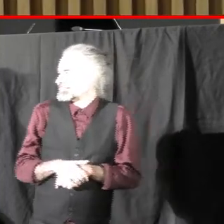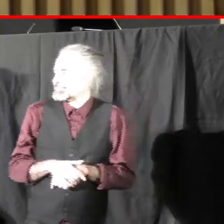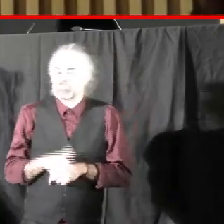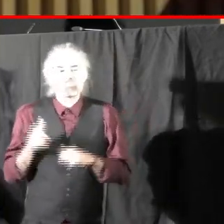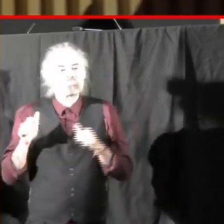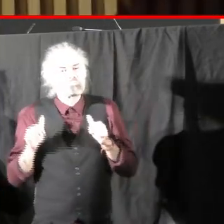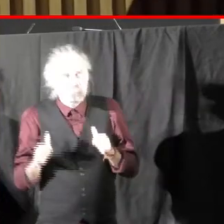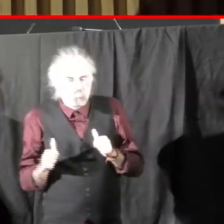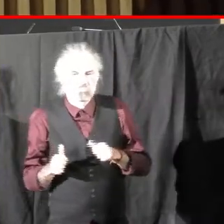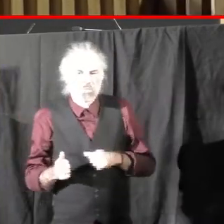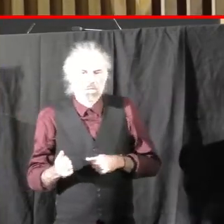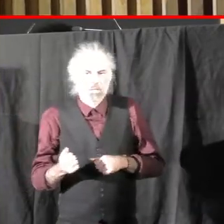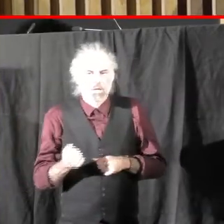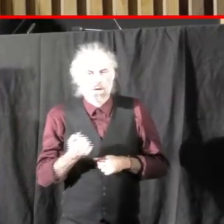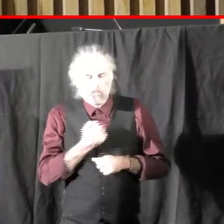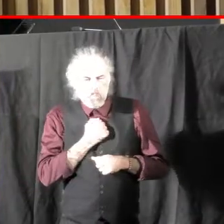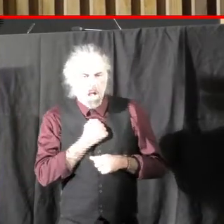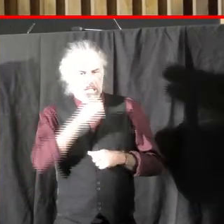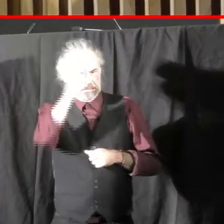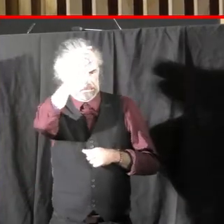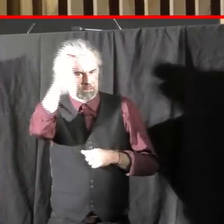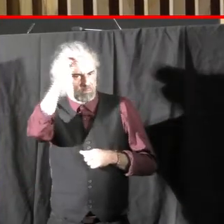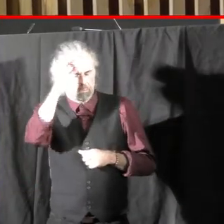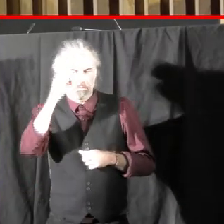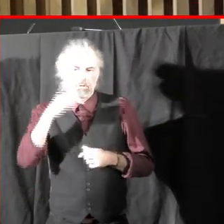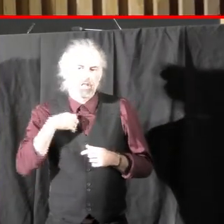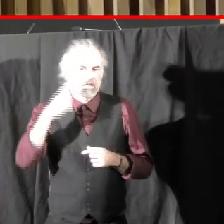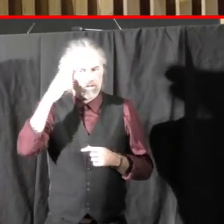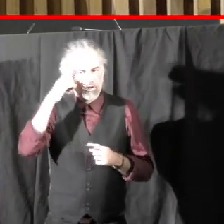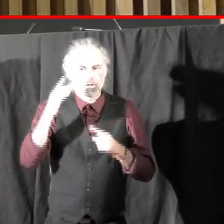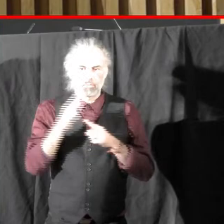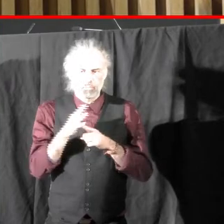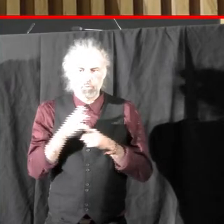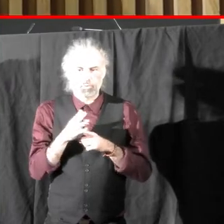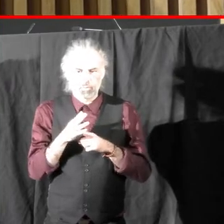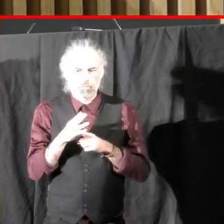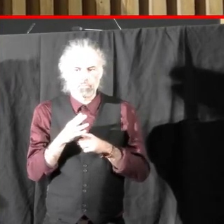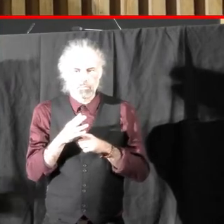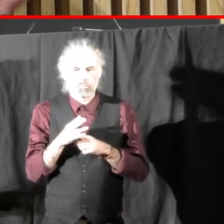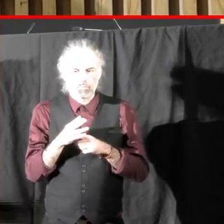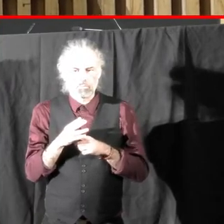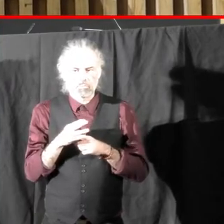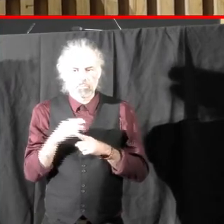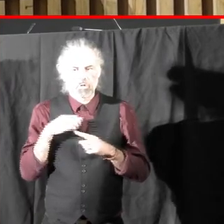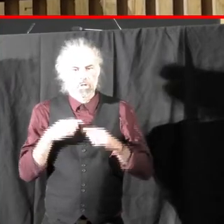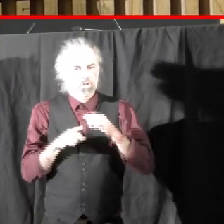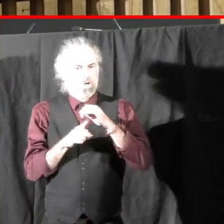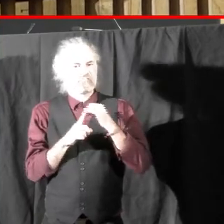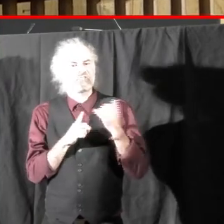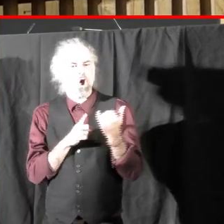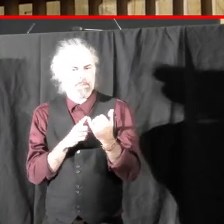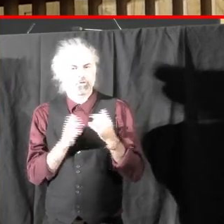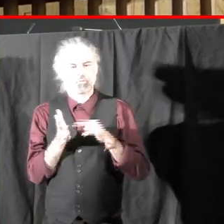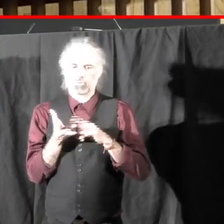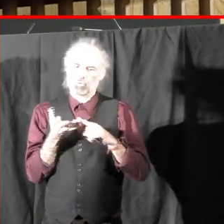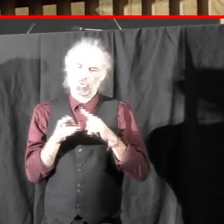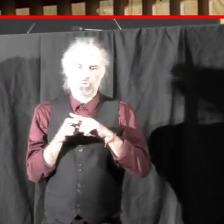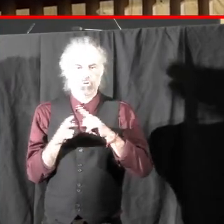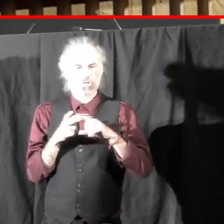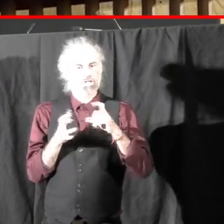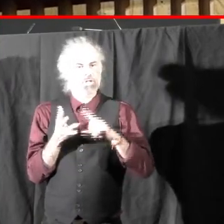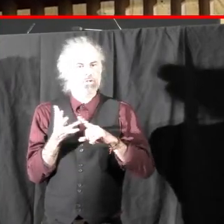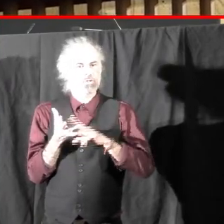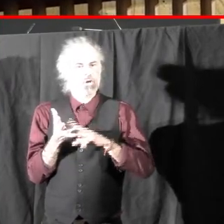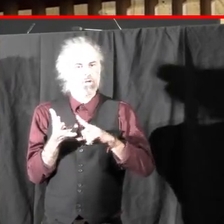Well, in my opinion, I guess it is important as an environmental toxicologist for us to do some